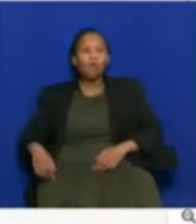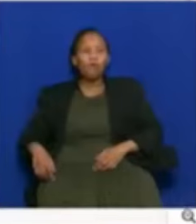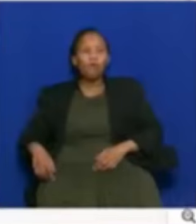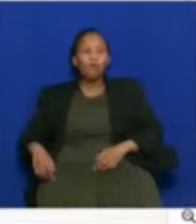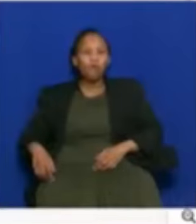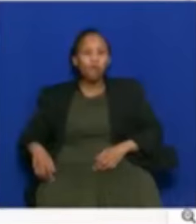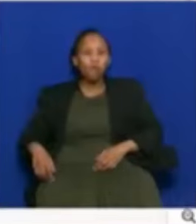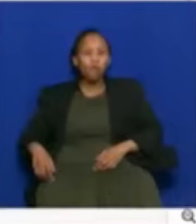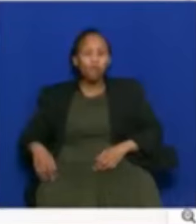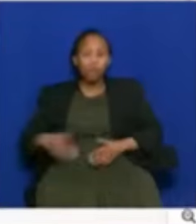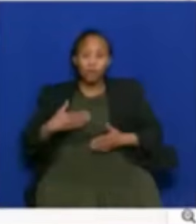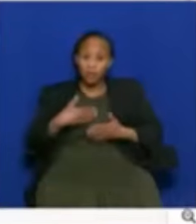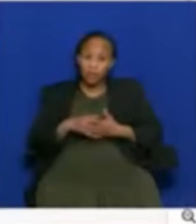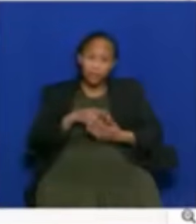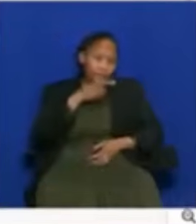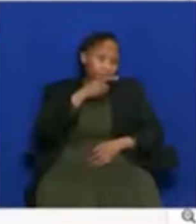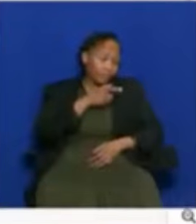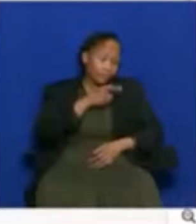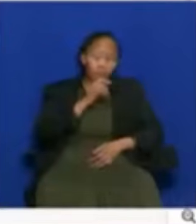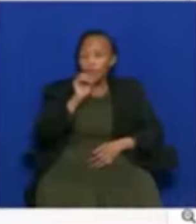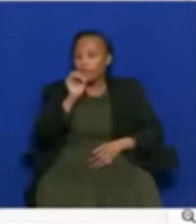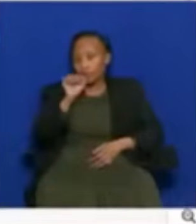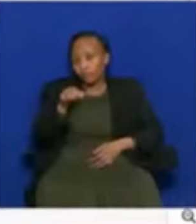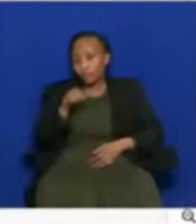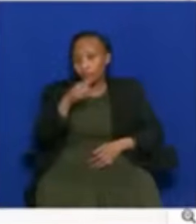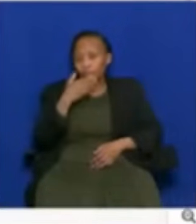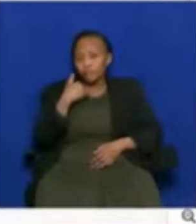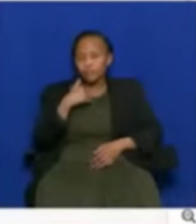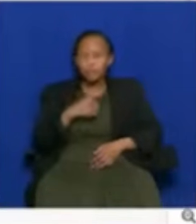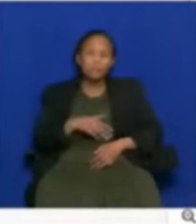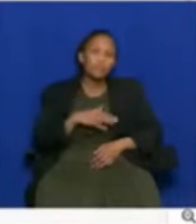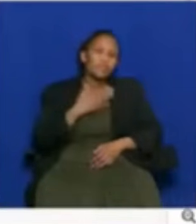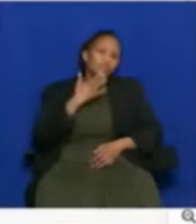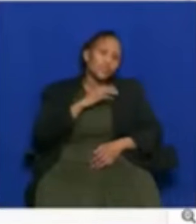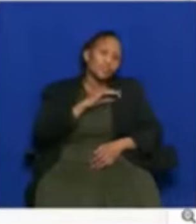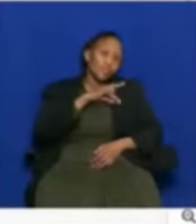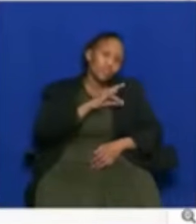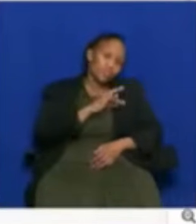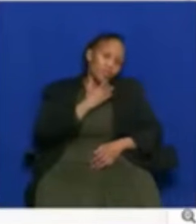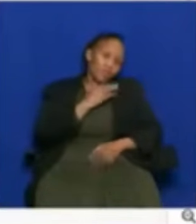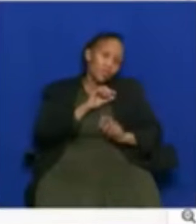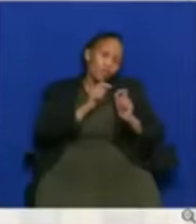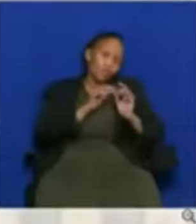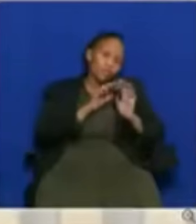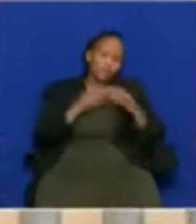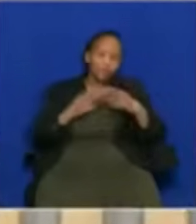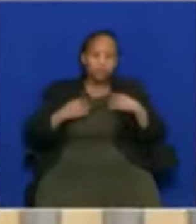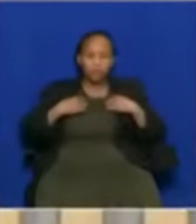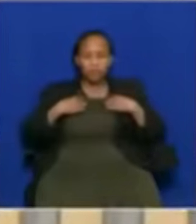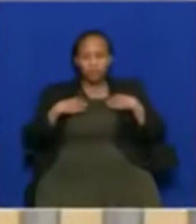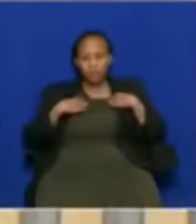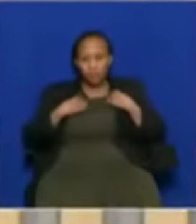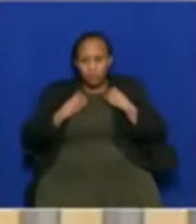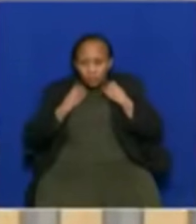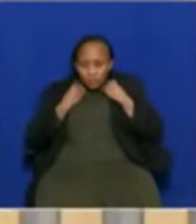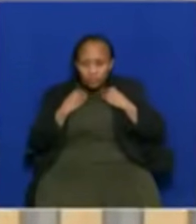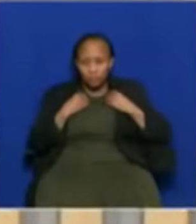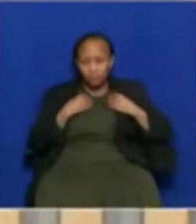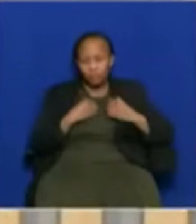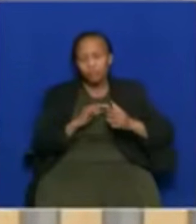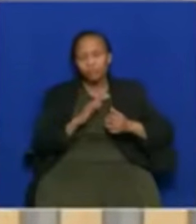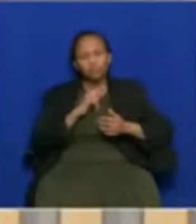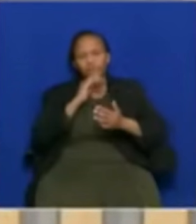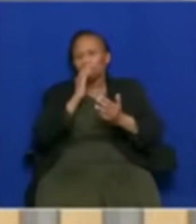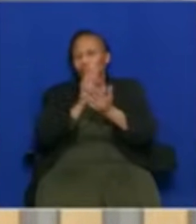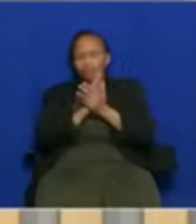Thank you, Chair. Thank you, Commissioners. I'm not too sure where the magistrate